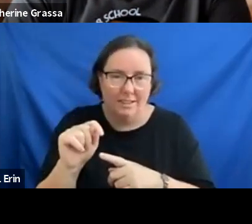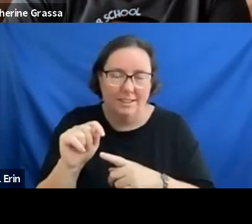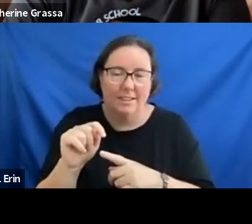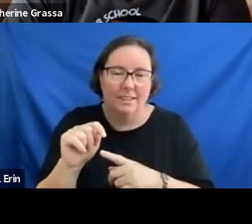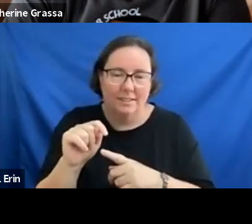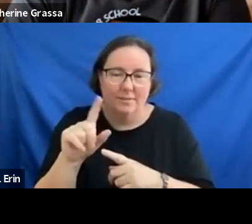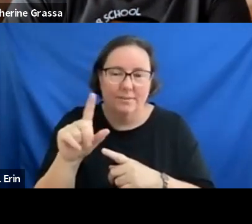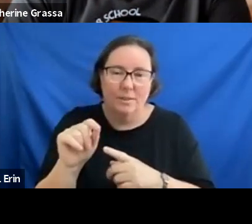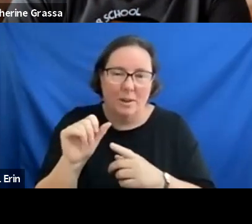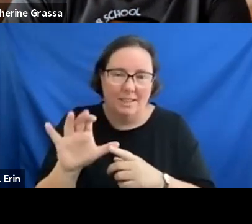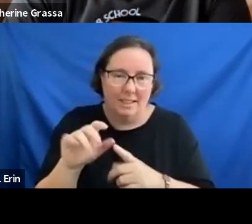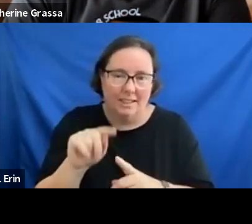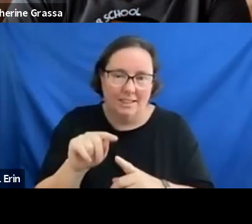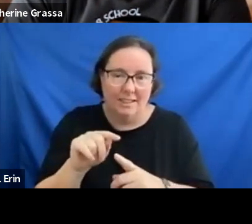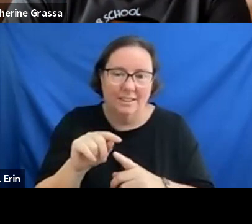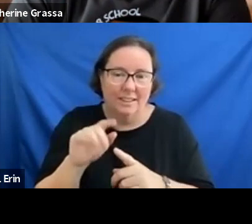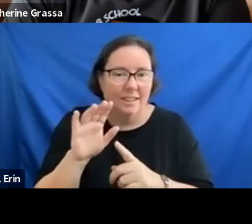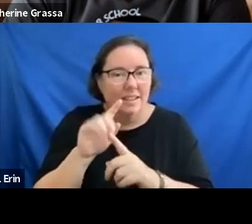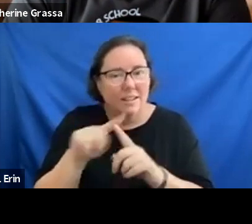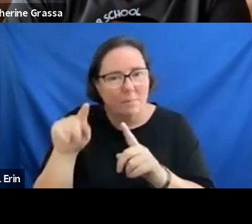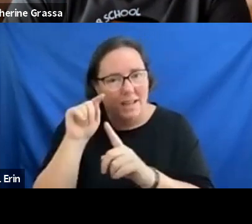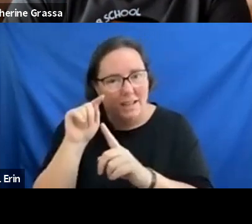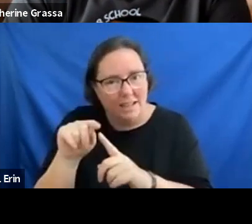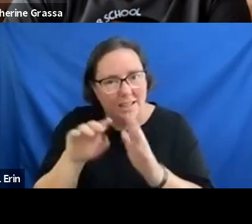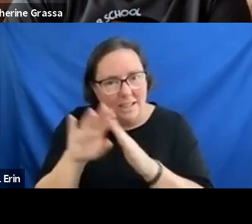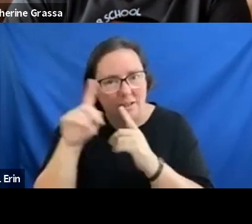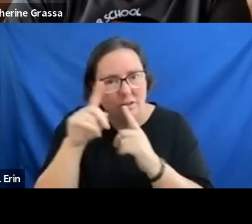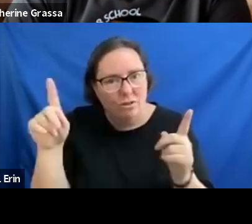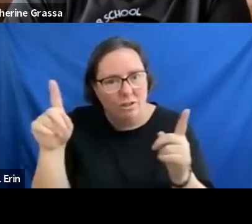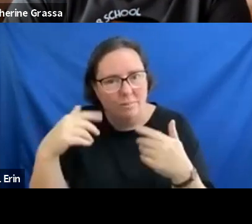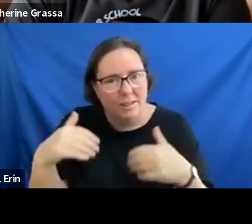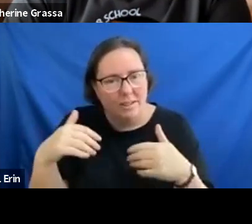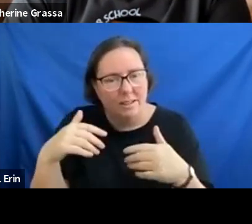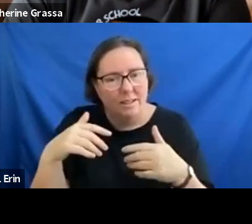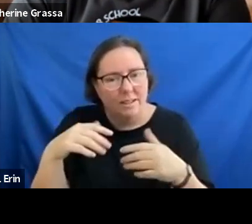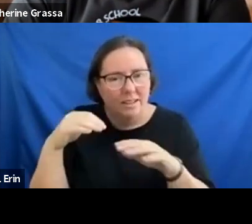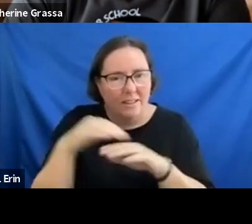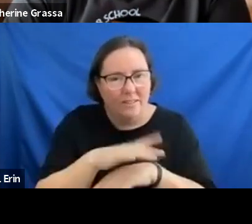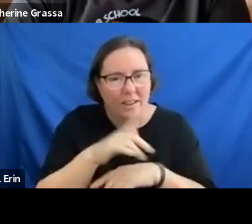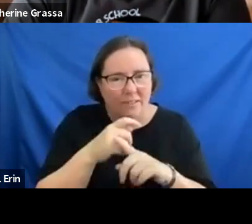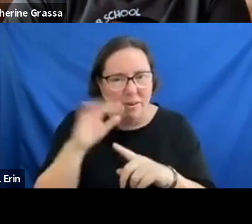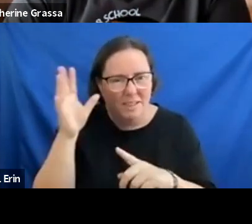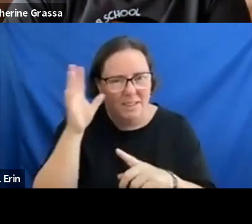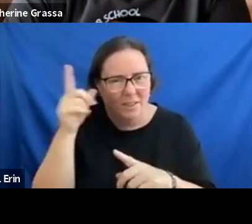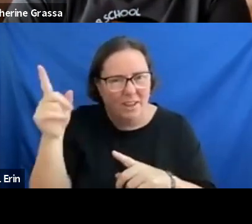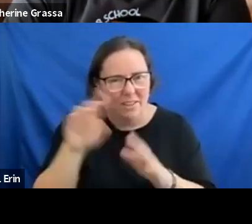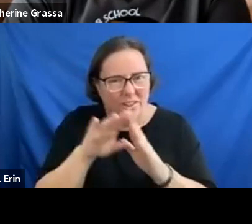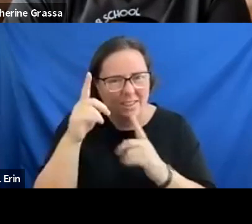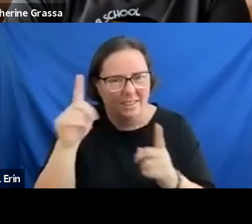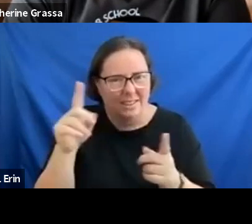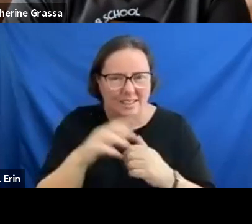20 seconds. Does Kobe Bryant's achievement is affected by his father's